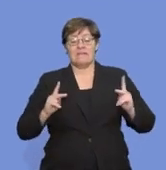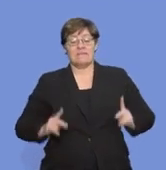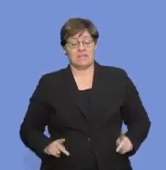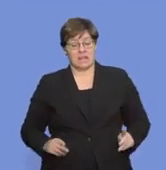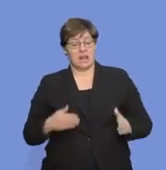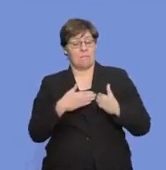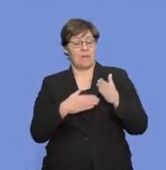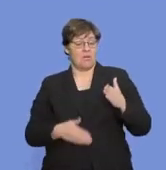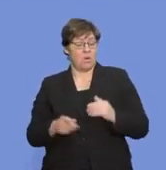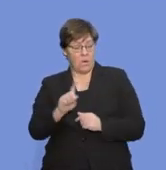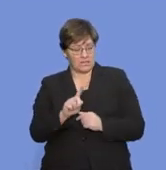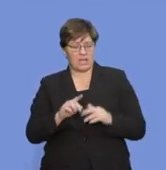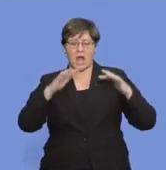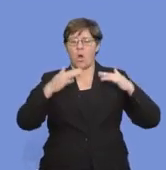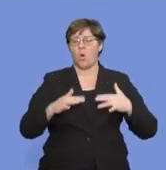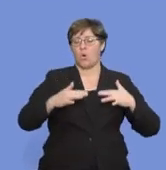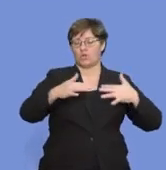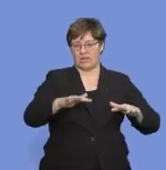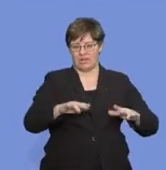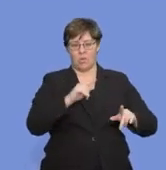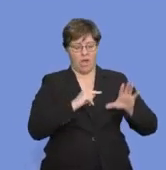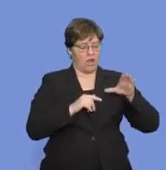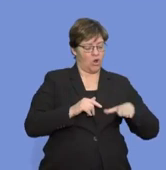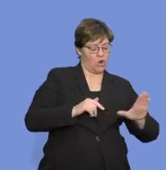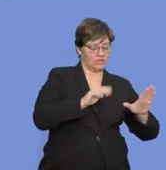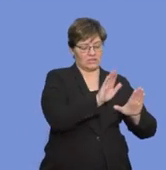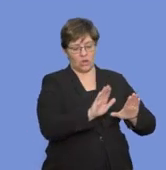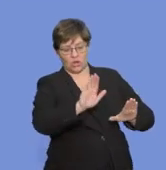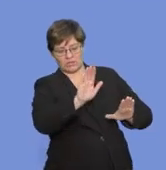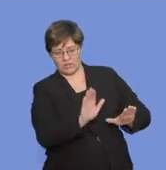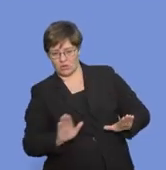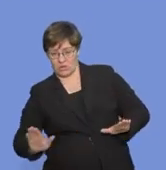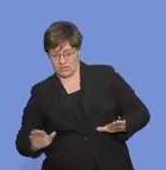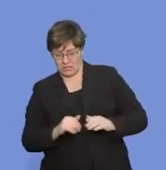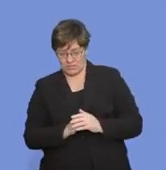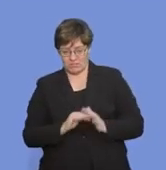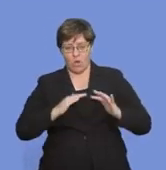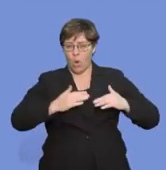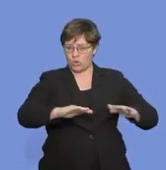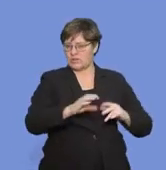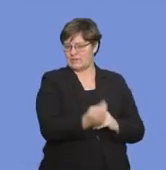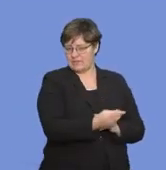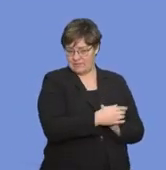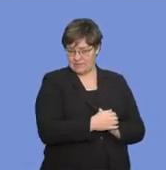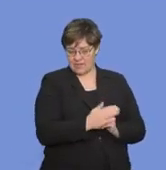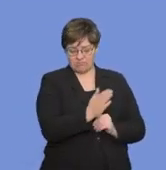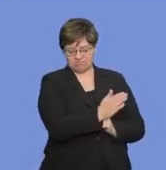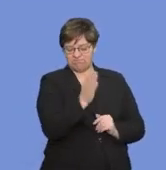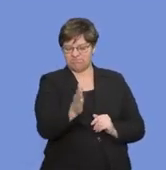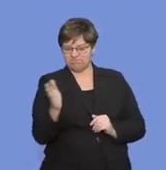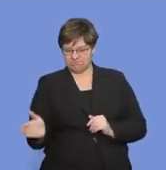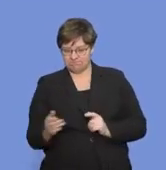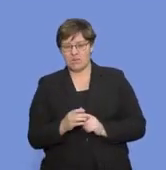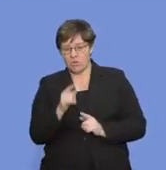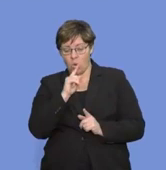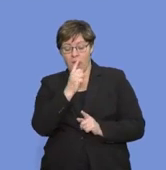Okay, so the physical barrier now would be the oceans that we find between the continents. And what has happened is each of